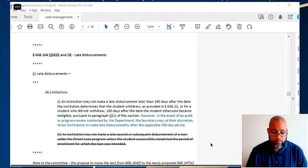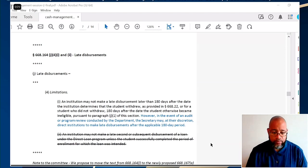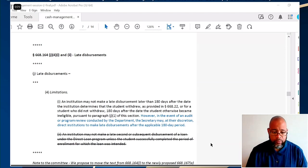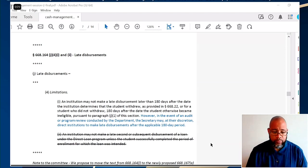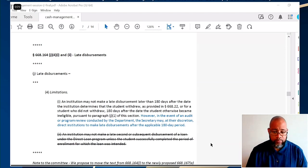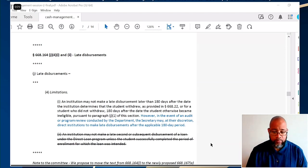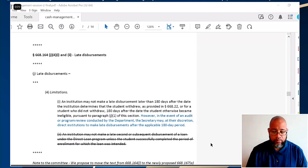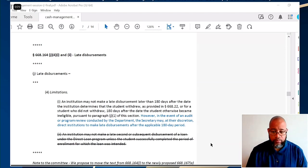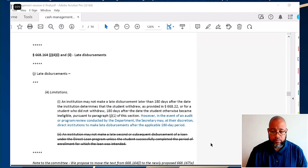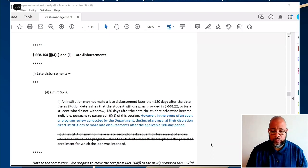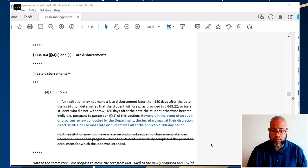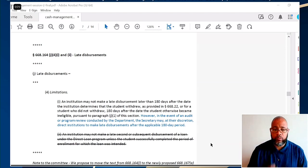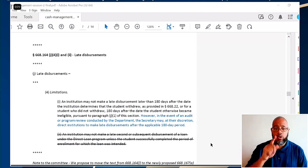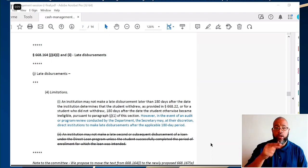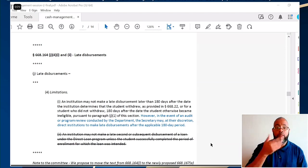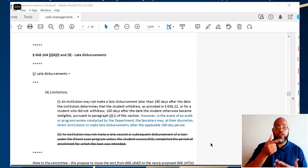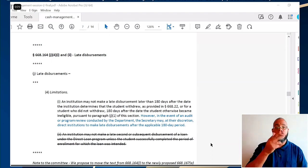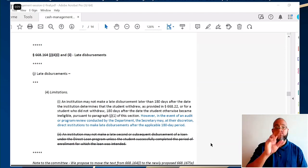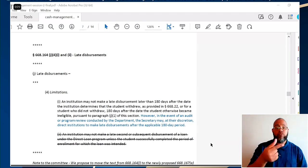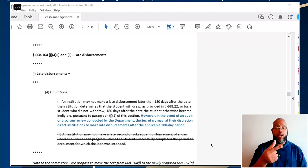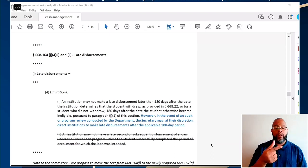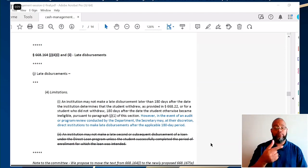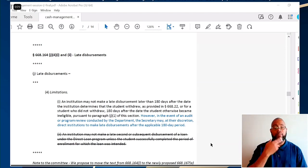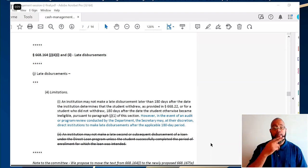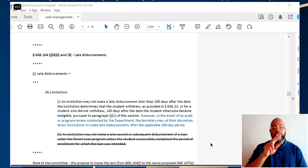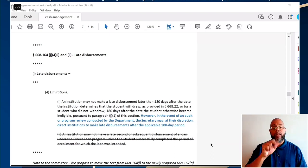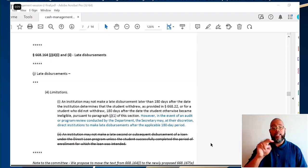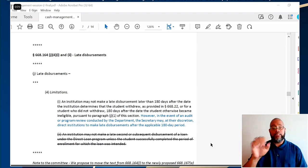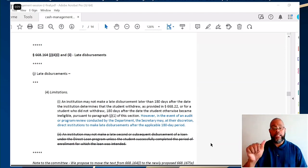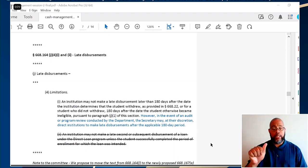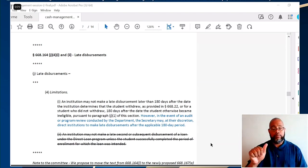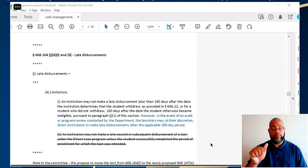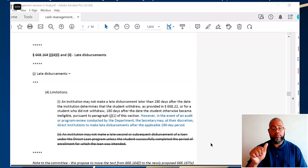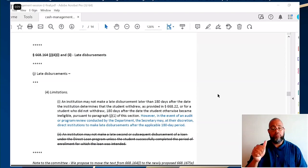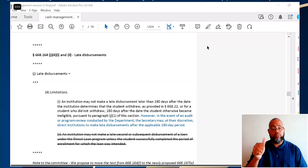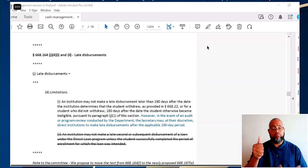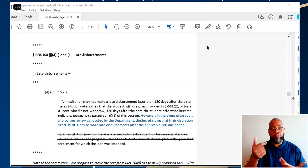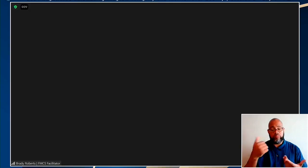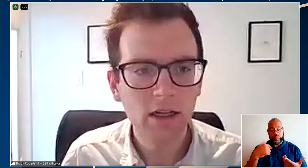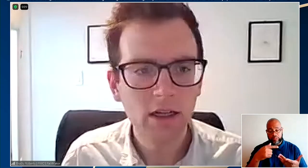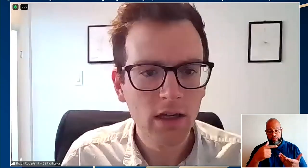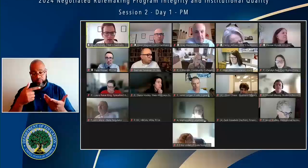All right, thank you, Greg. Thank you, Vanessa. We can probably bring down the text.